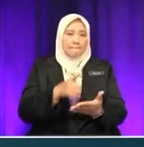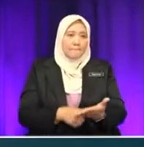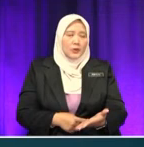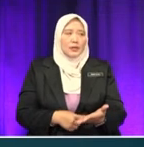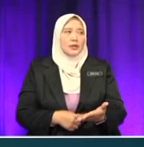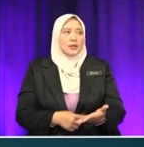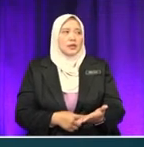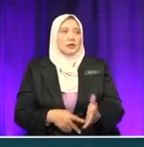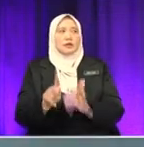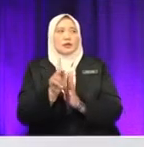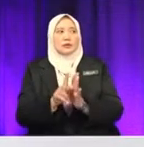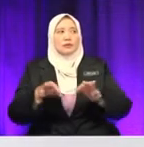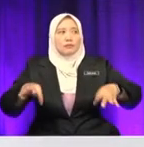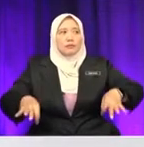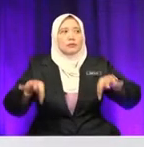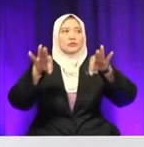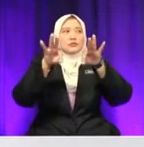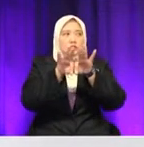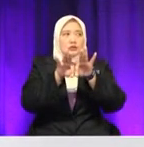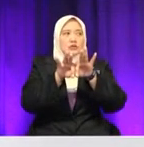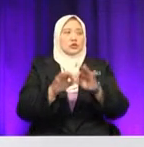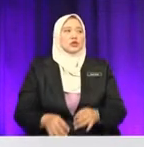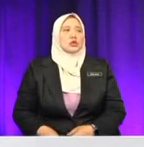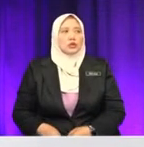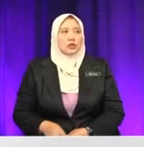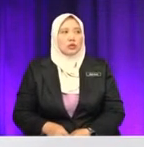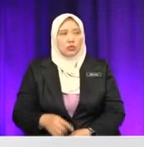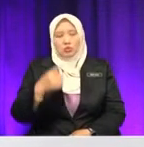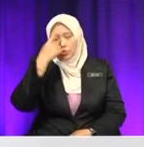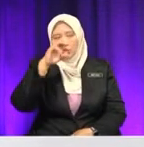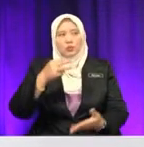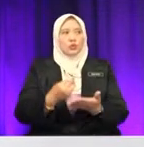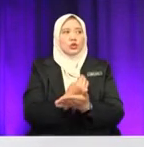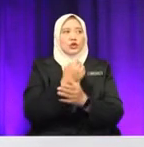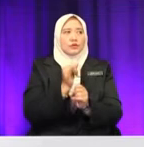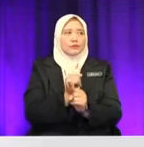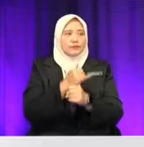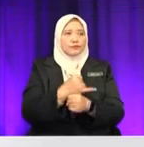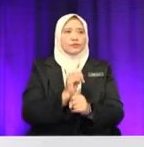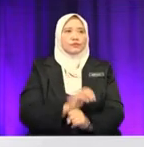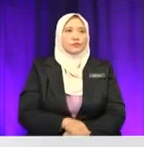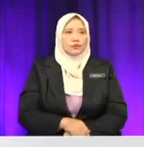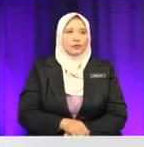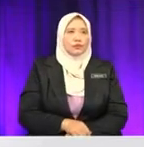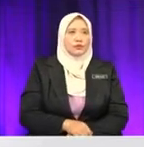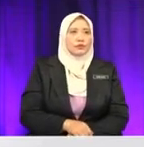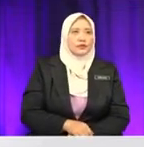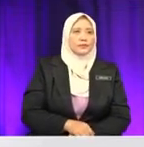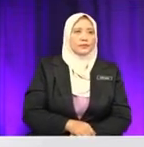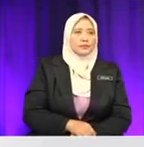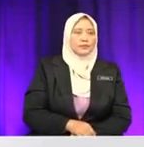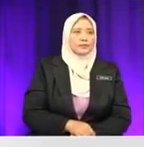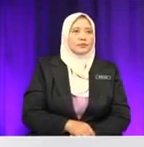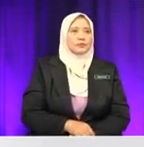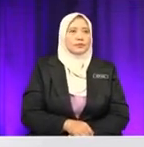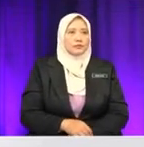a close-ended question. What is your answer, Ideal? The truth is that one advantage of this modern invention